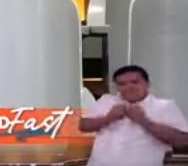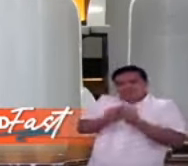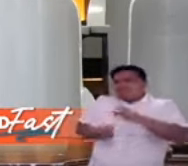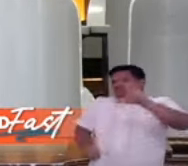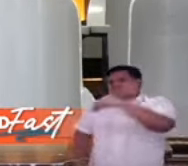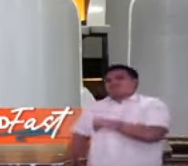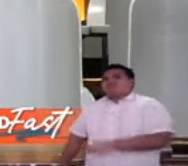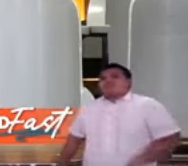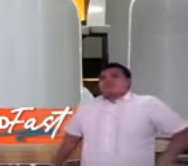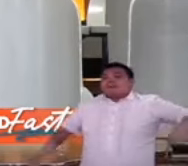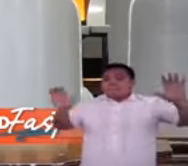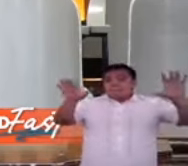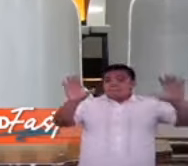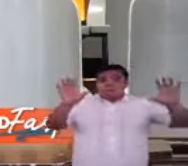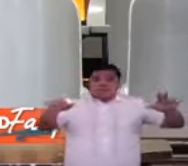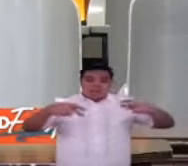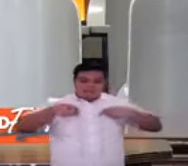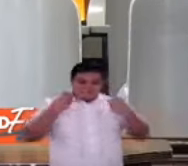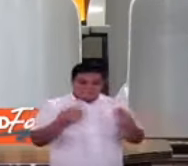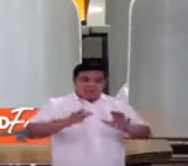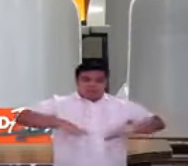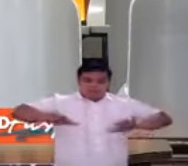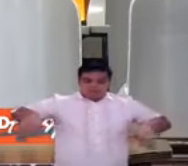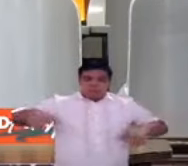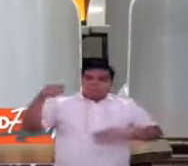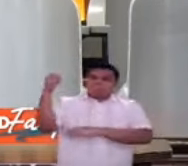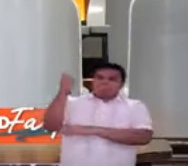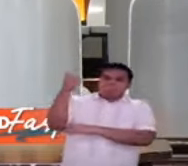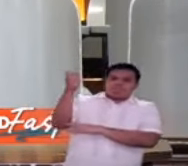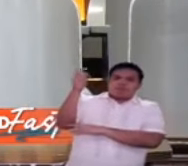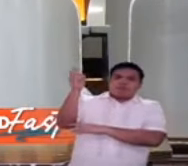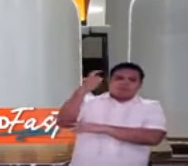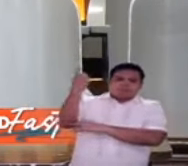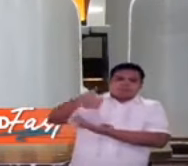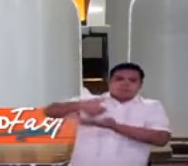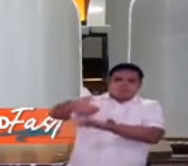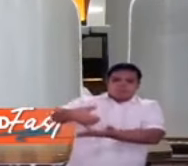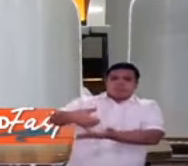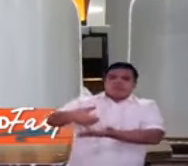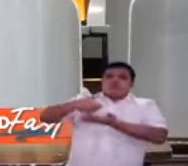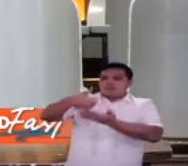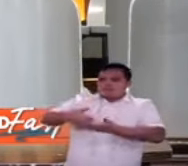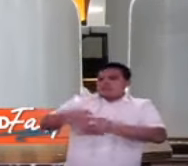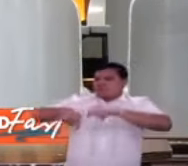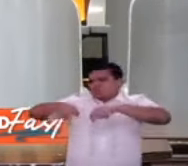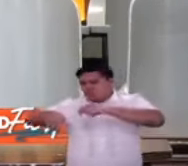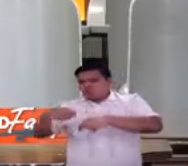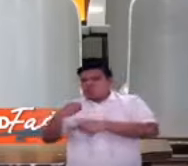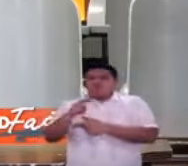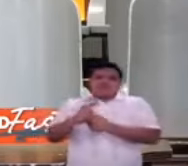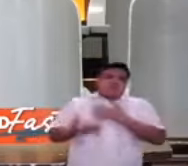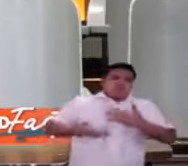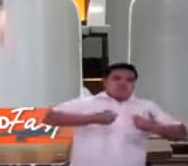Now, many have endeavored that our children be champion in the spelling bee, in the math bee, in the halls